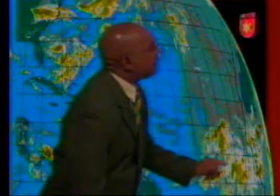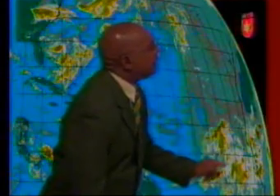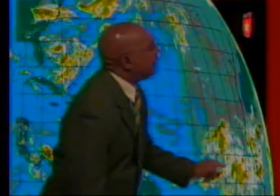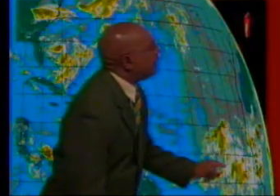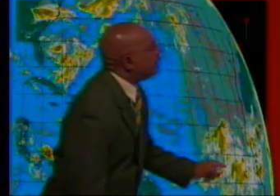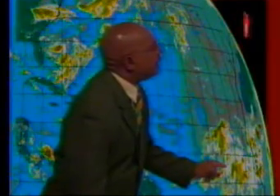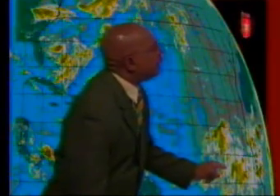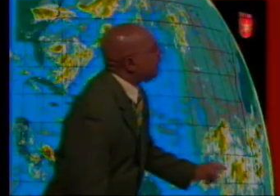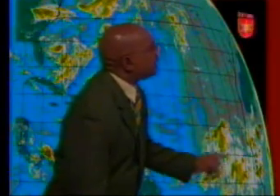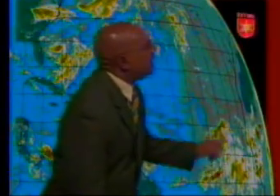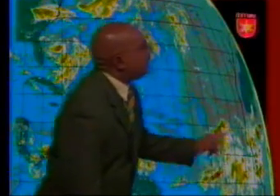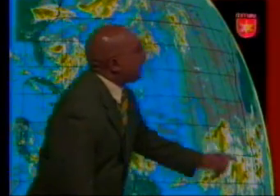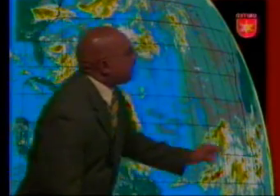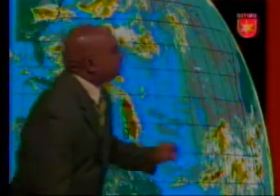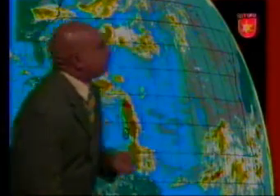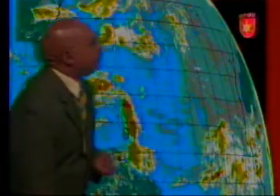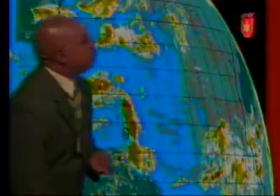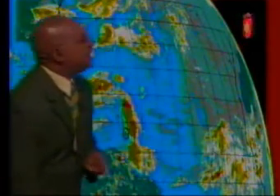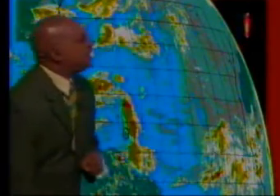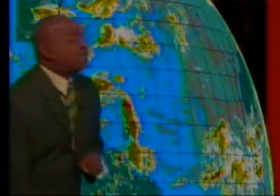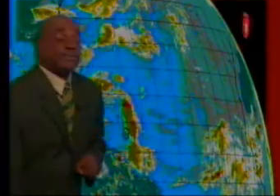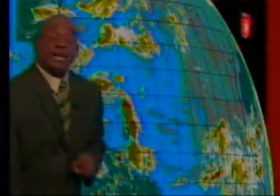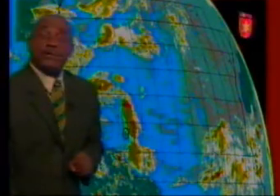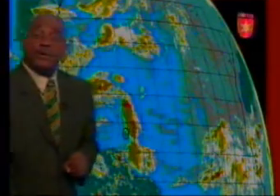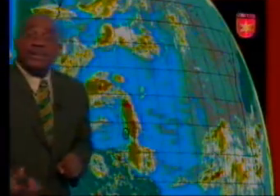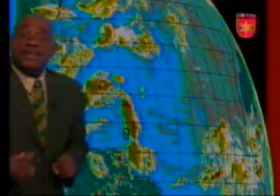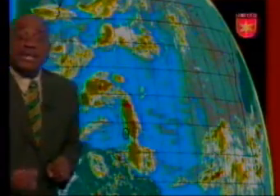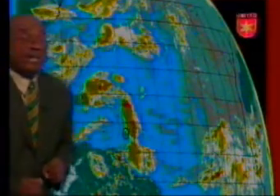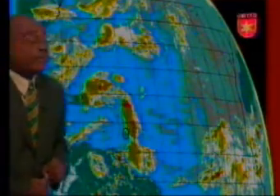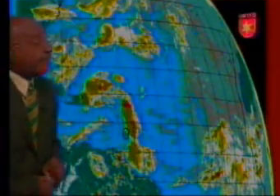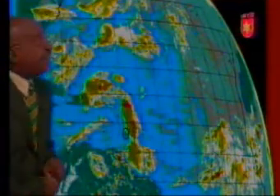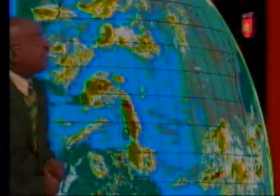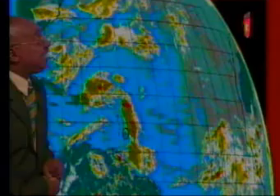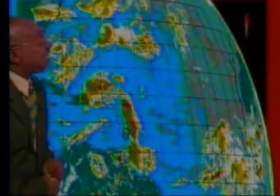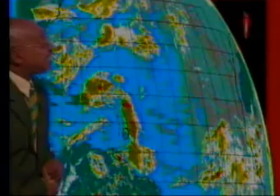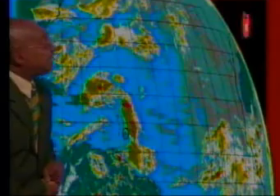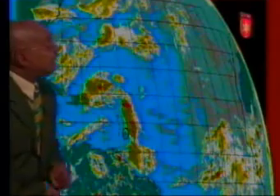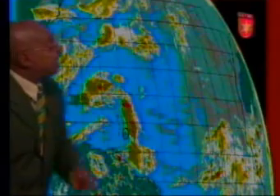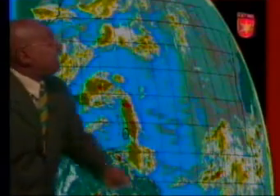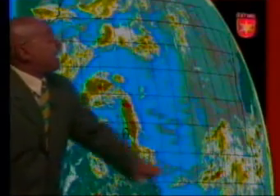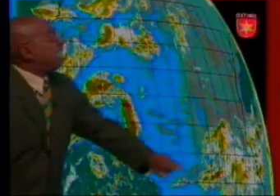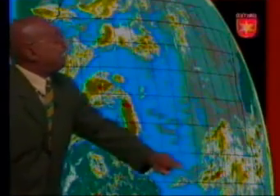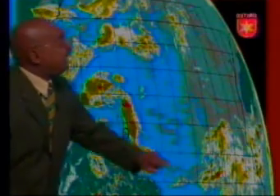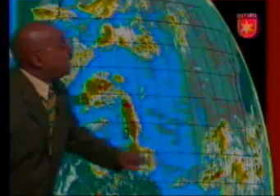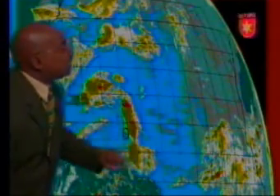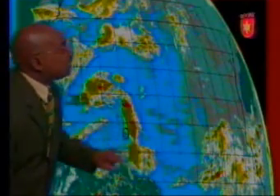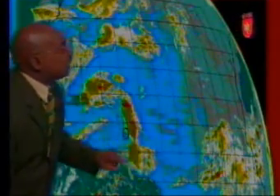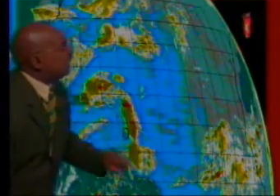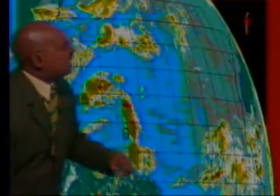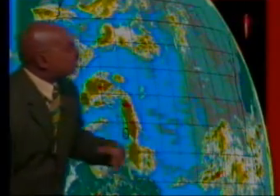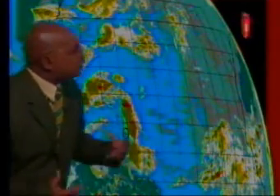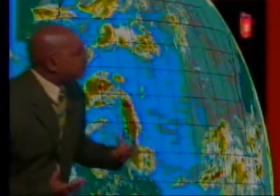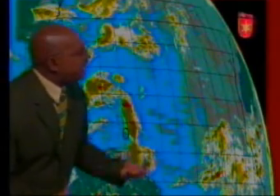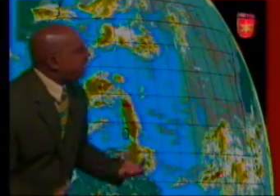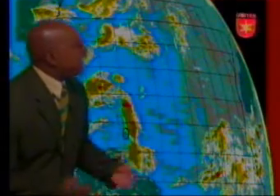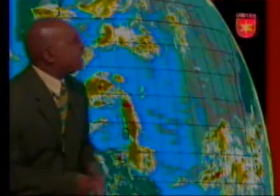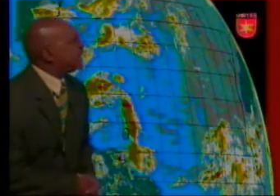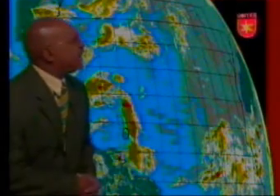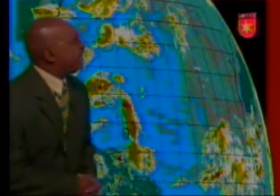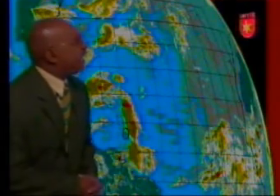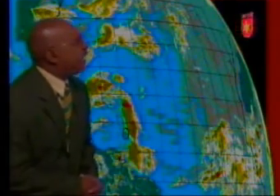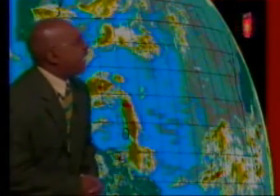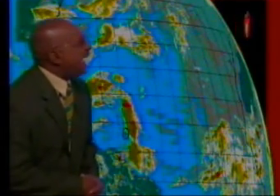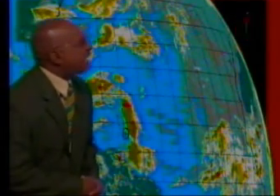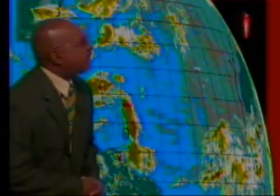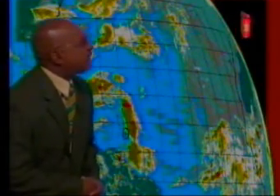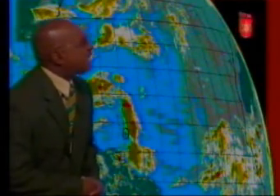37, 38 degrees west. That is during the region sometime around late Friday into Saturday, and indications are that it is going to maintain its